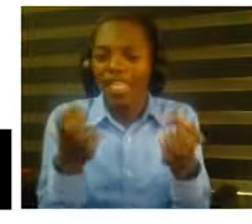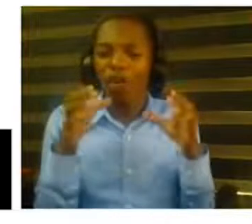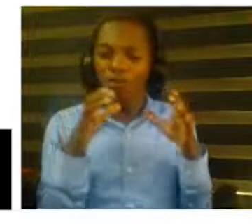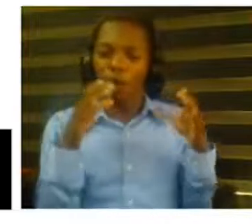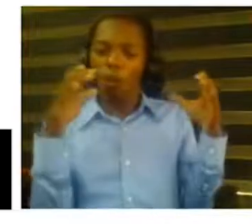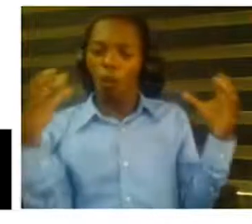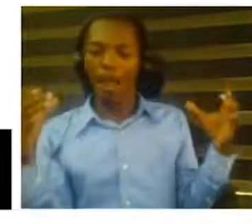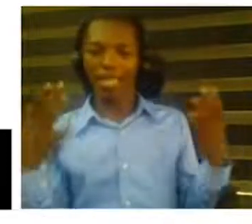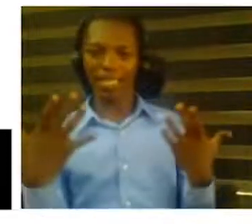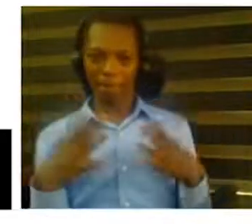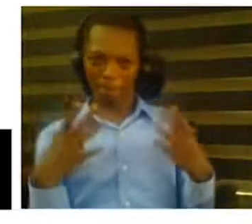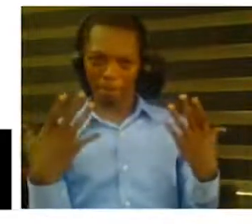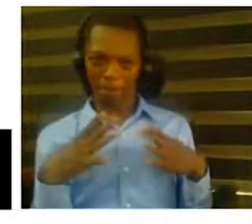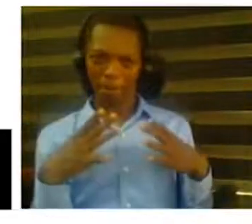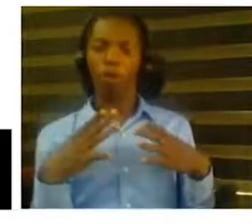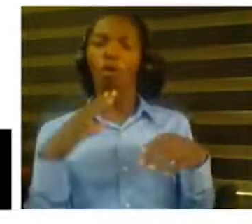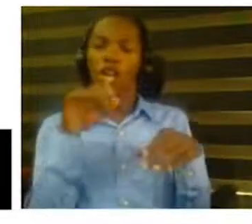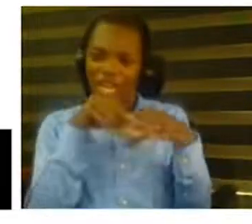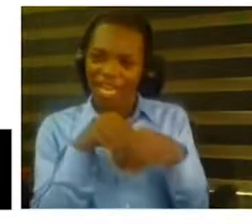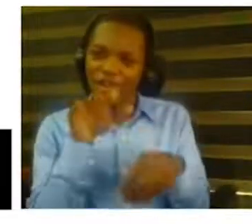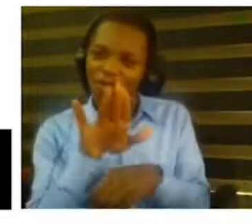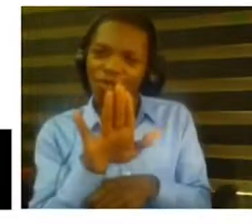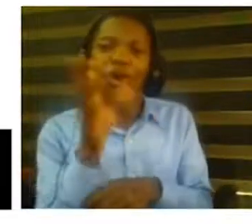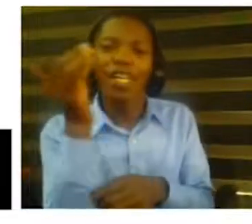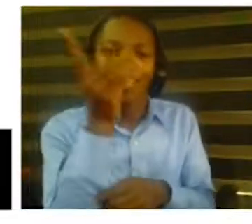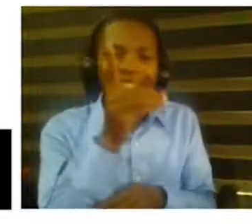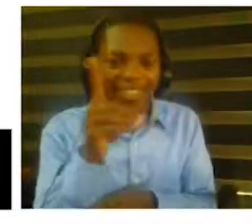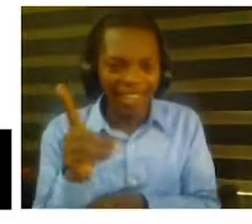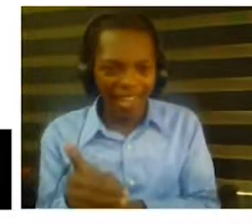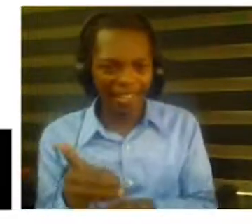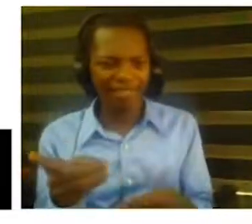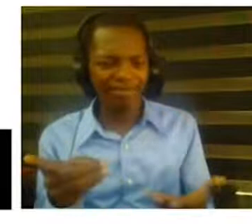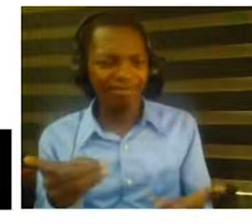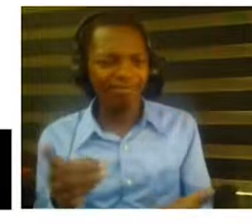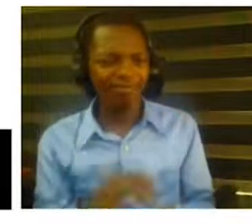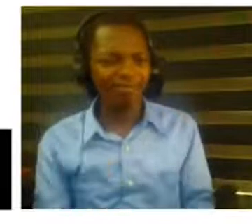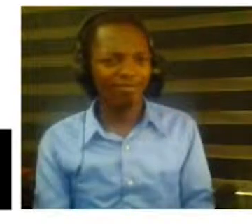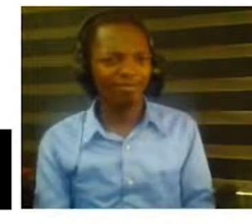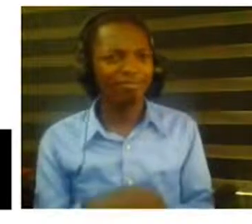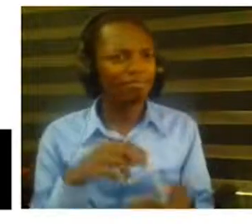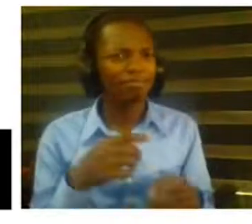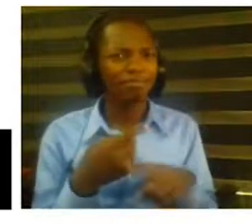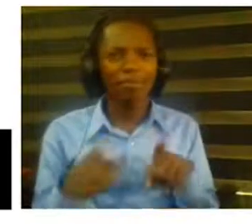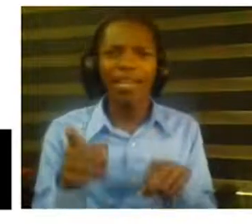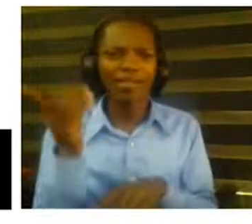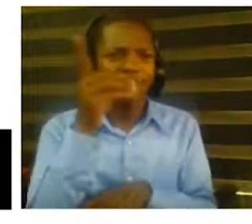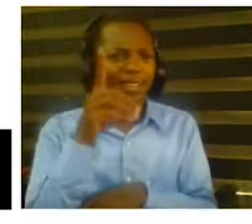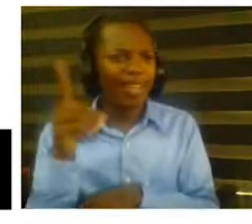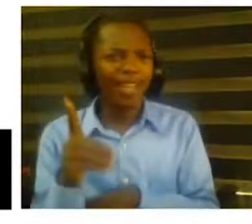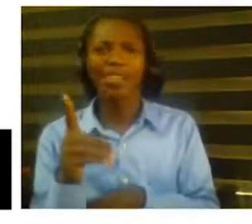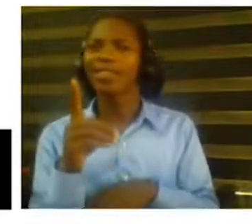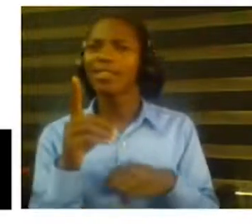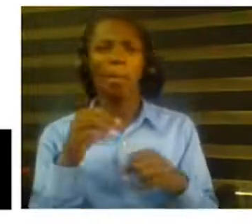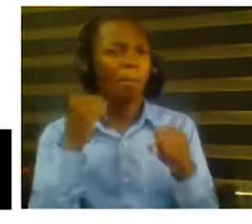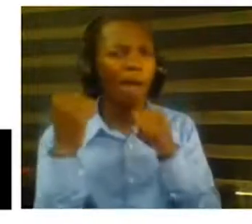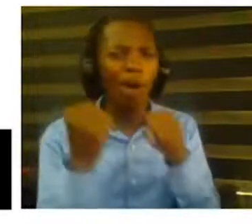your design. But it simply is design at its most powerful and conscious, its